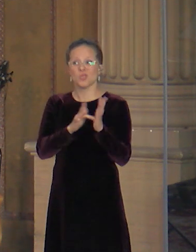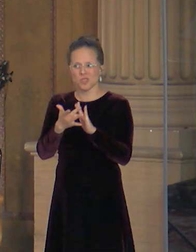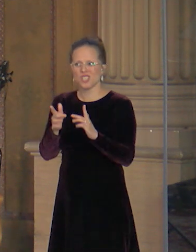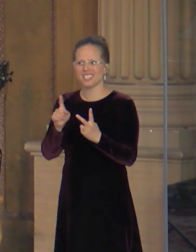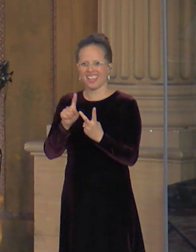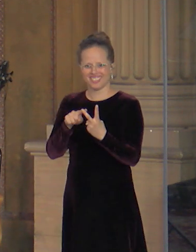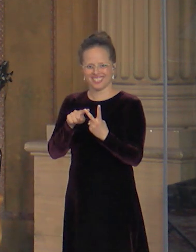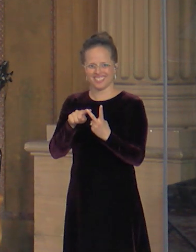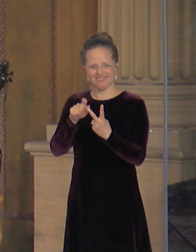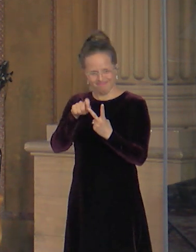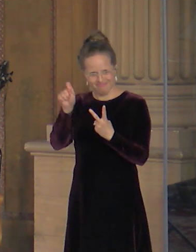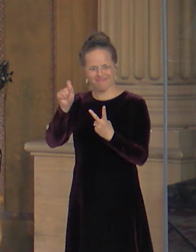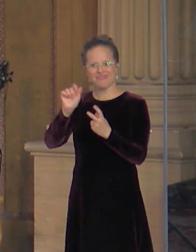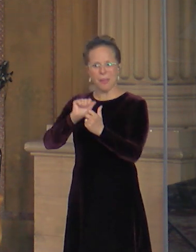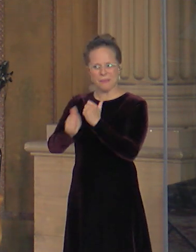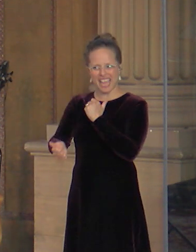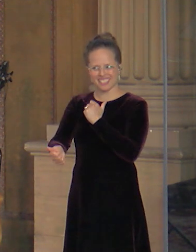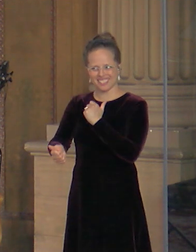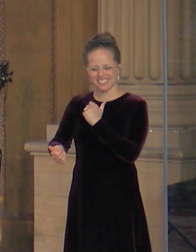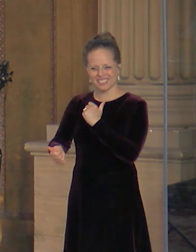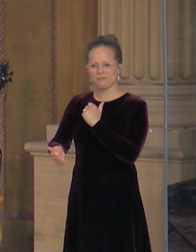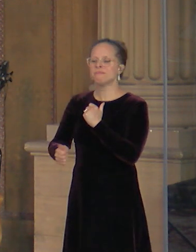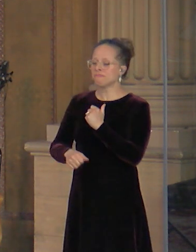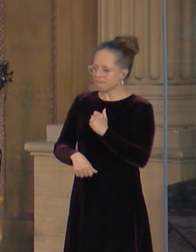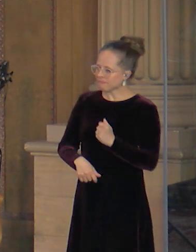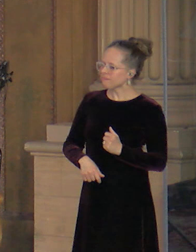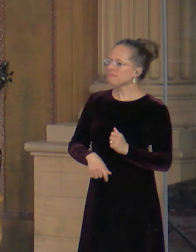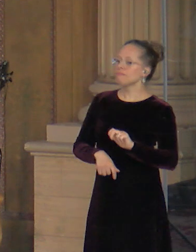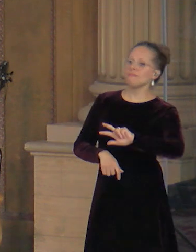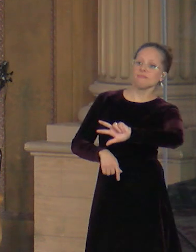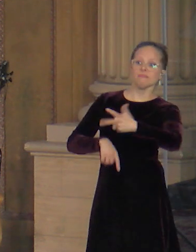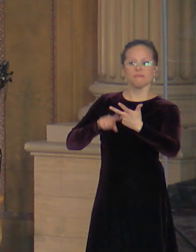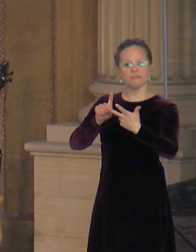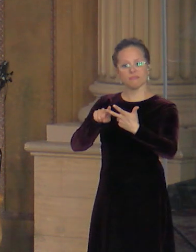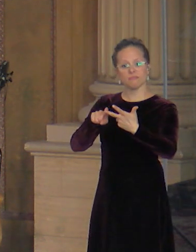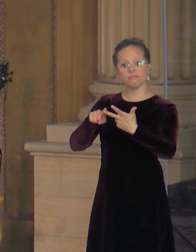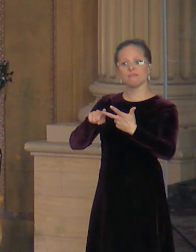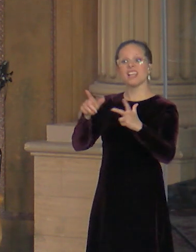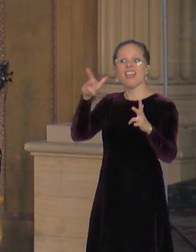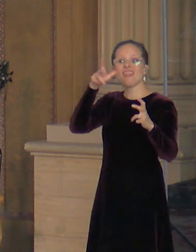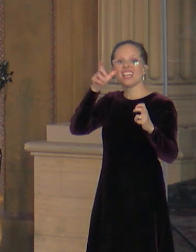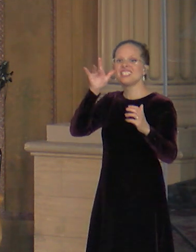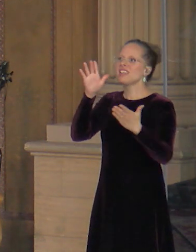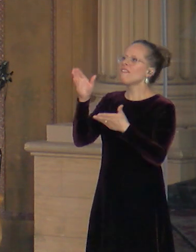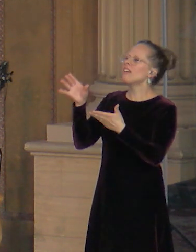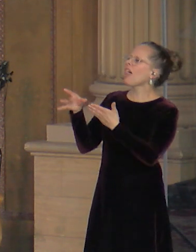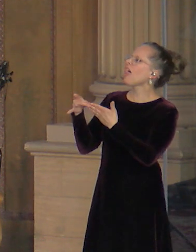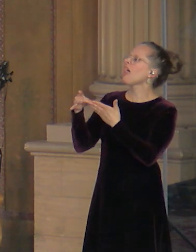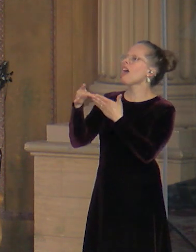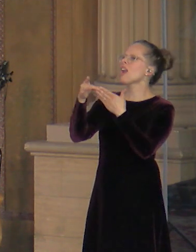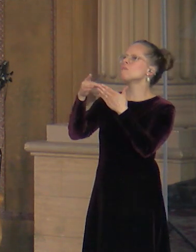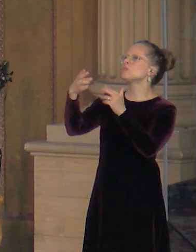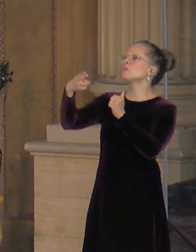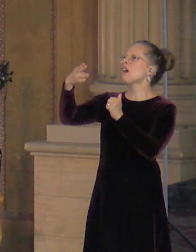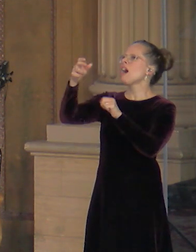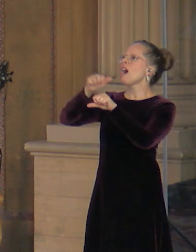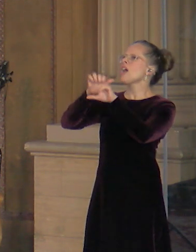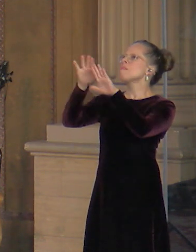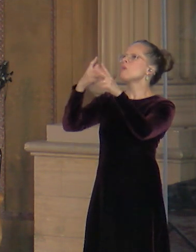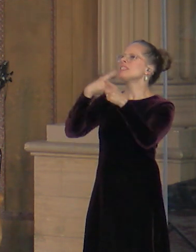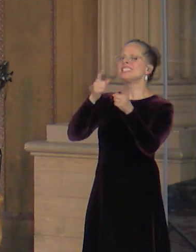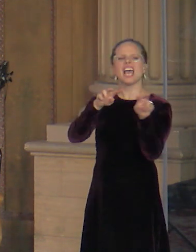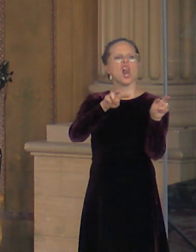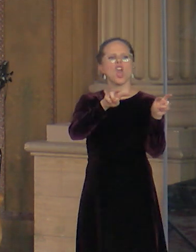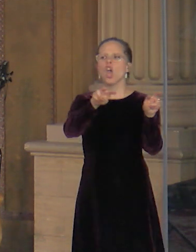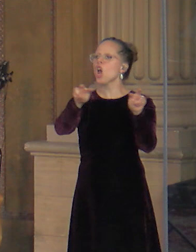so chapter 4 verse 8 it says again the devil took him to a very high mountain and showed him all the kingdoms of the world and their glory and he said to him all these I